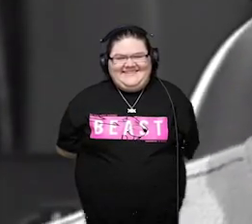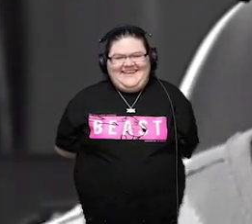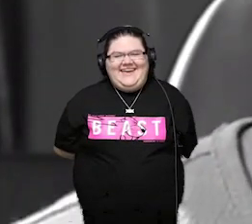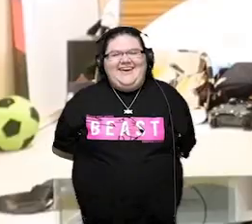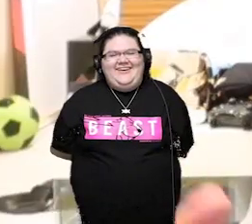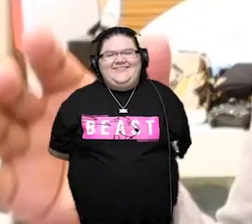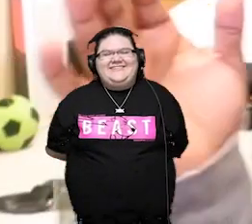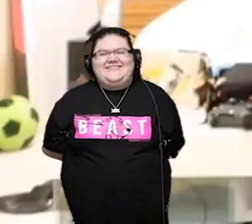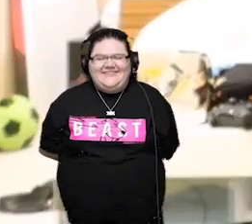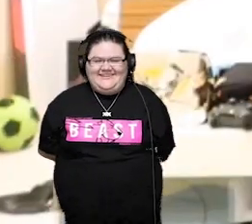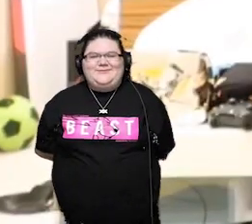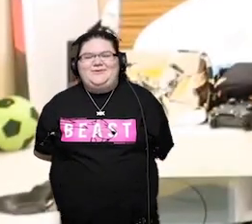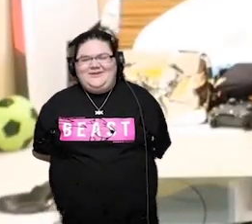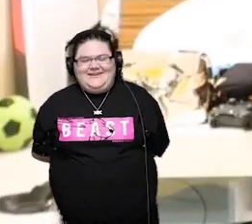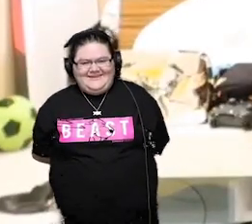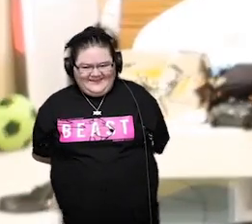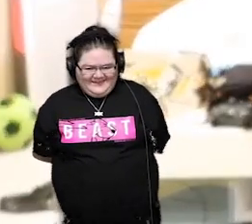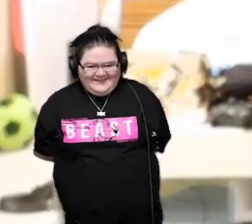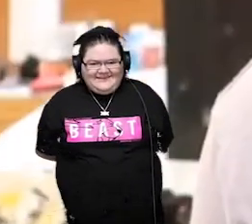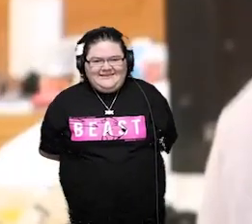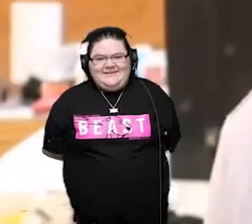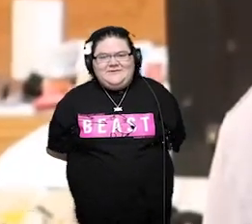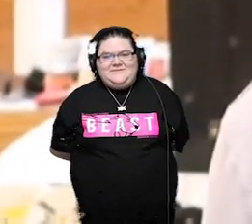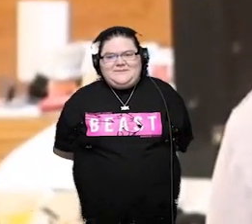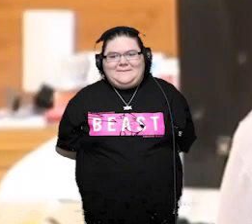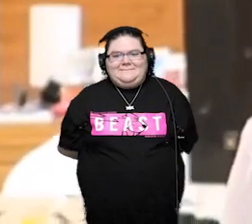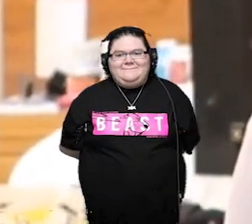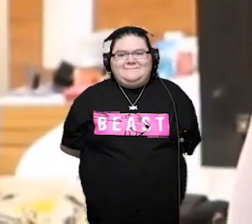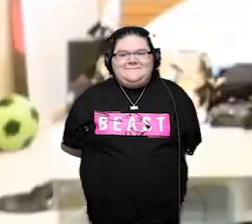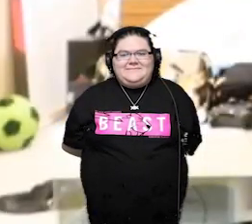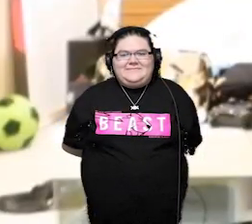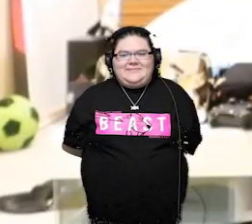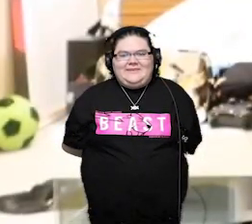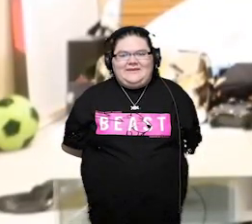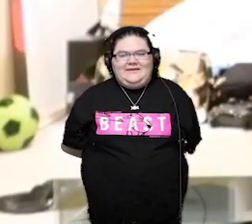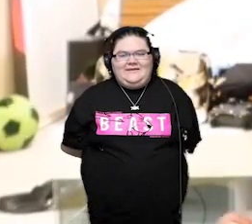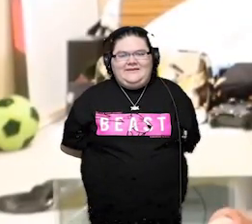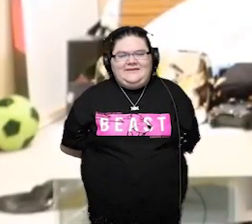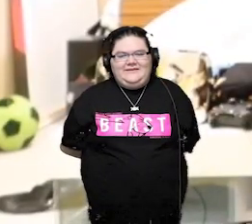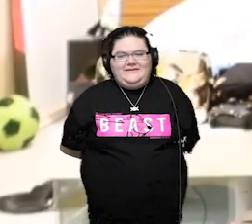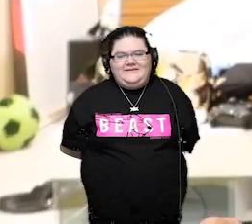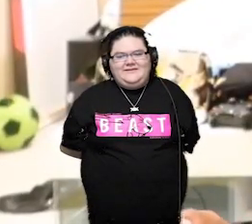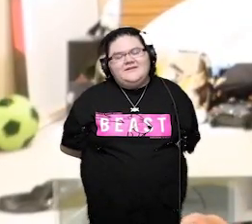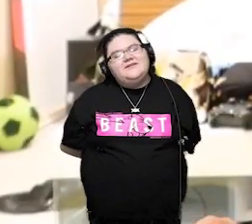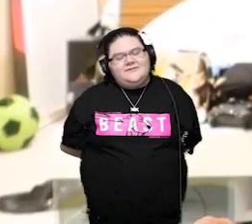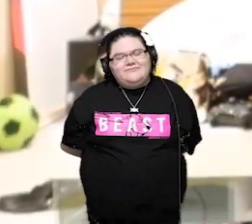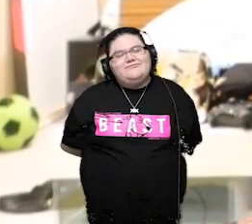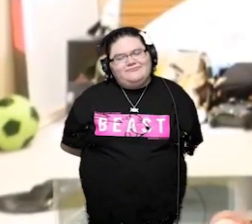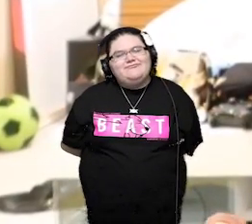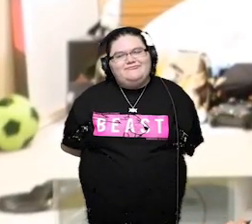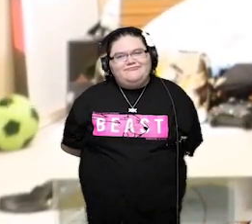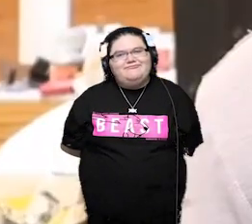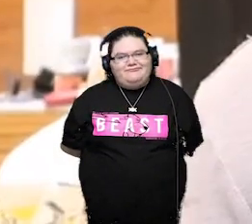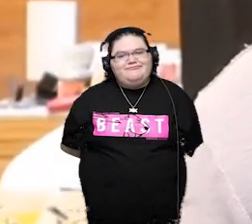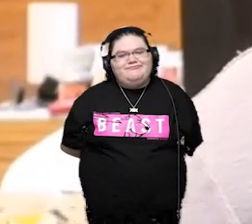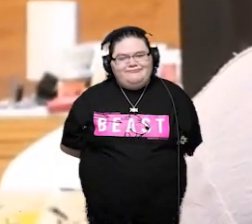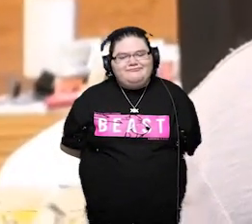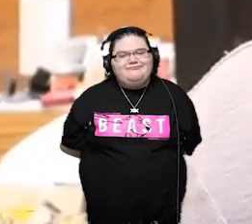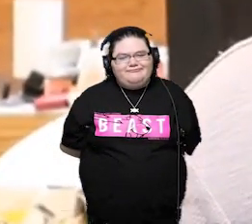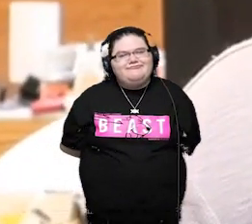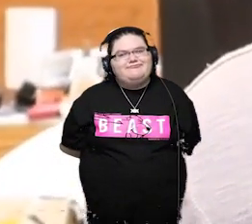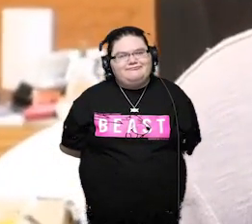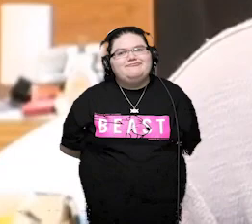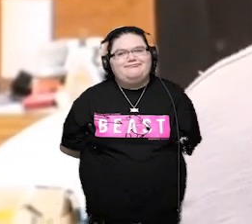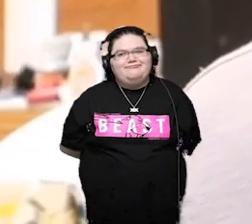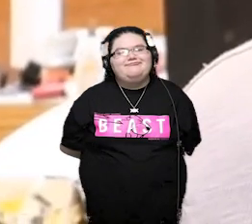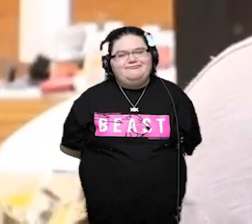one, baby. All right, now moving on to this, Try Not to Laugh. I've noticed that, I've just been laughing a lot, you know what I mean? I haven't really been taking it